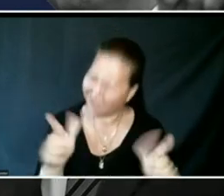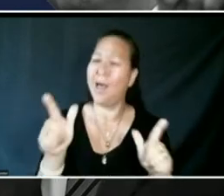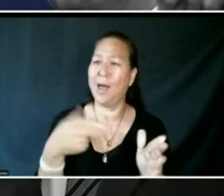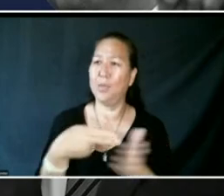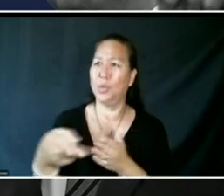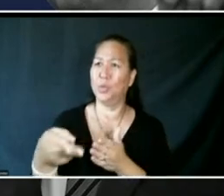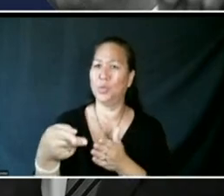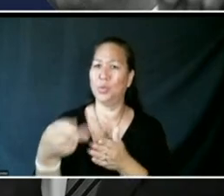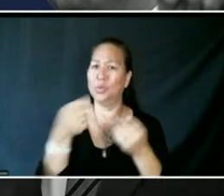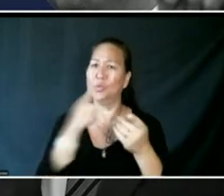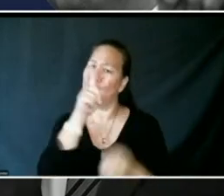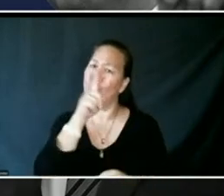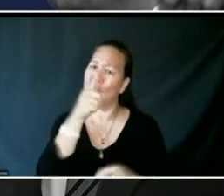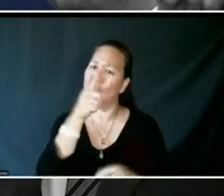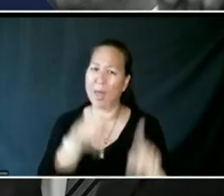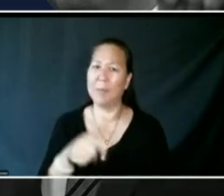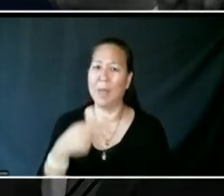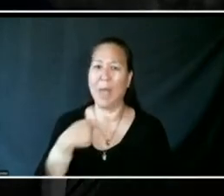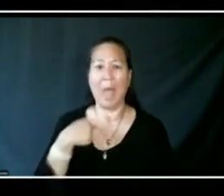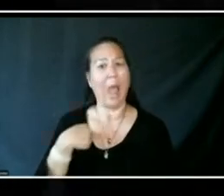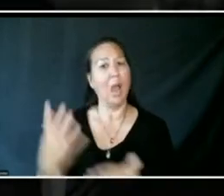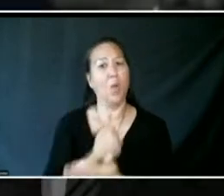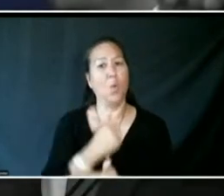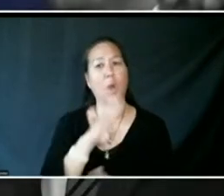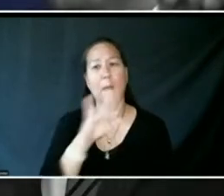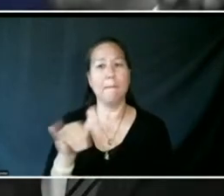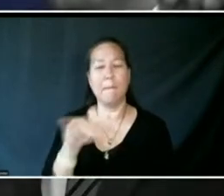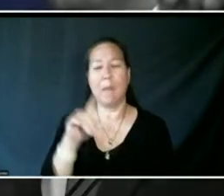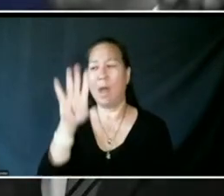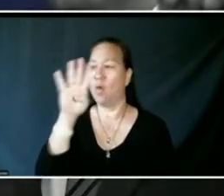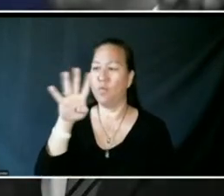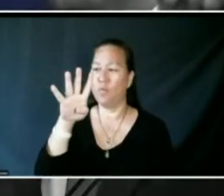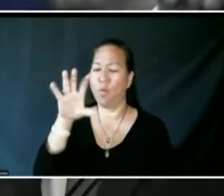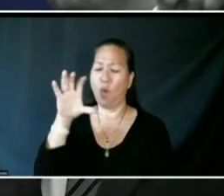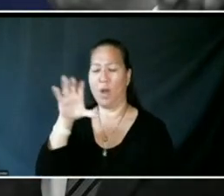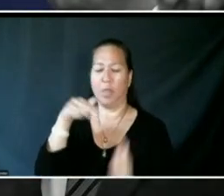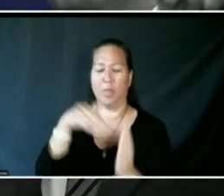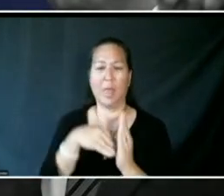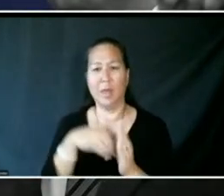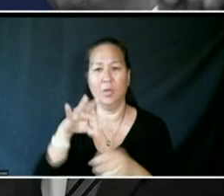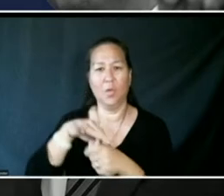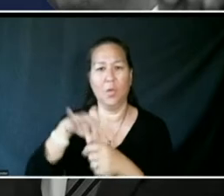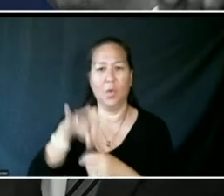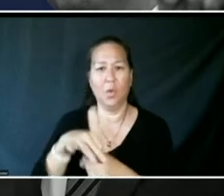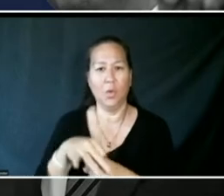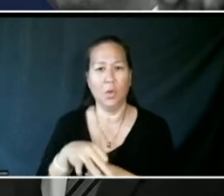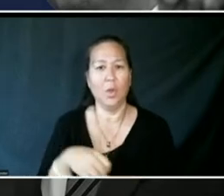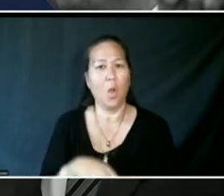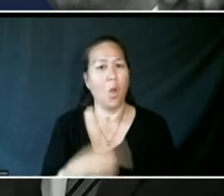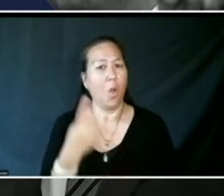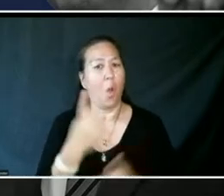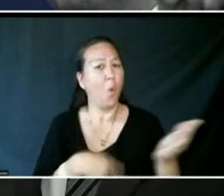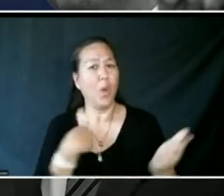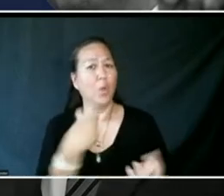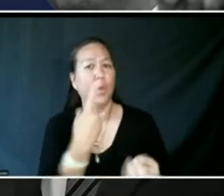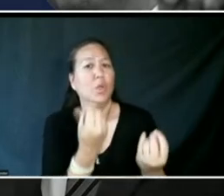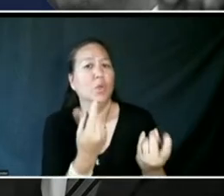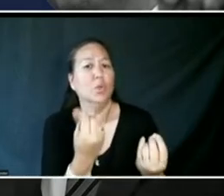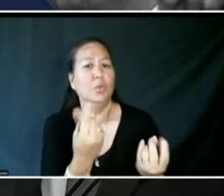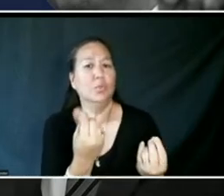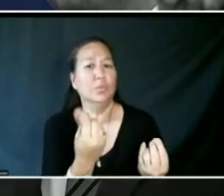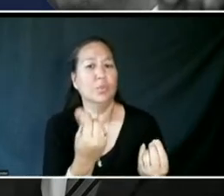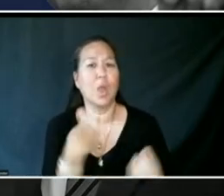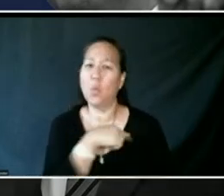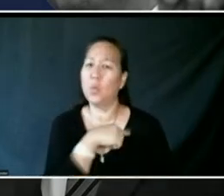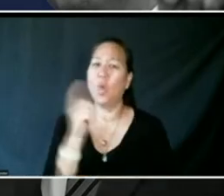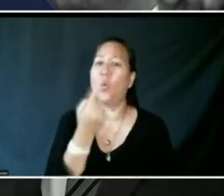truth is I won by 400,000 votes, at least. So what are we going to do here, folks? I only need 11,000 votes. Fellas, I